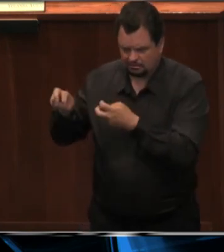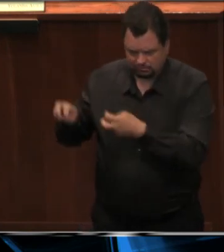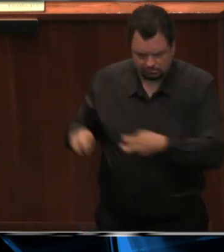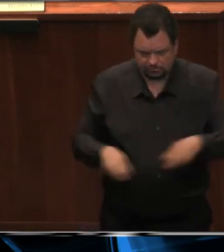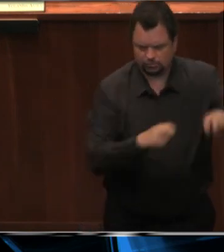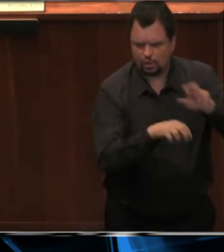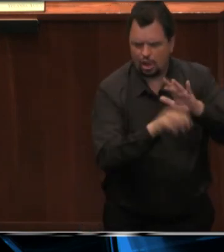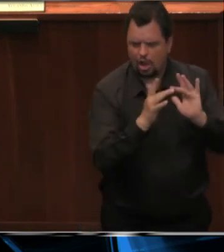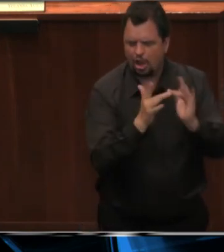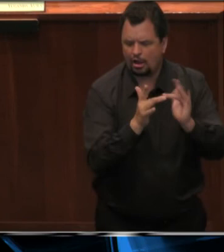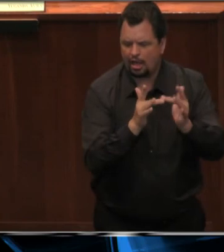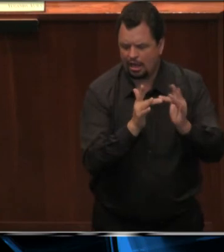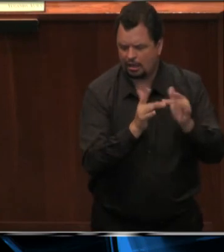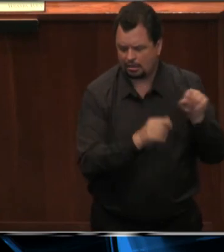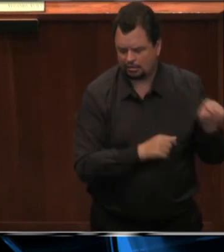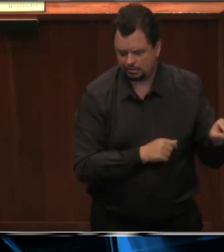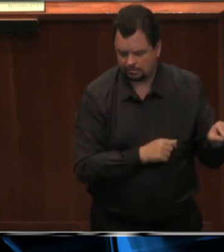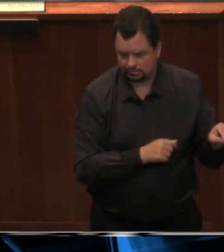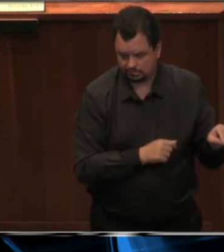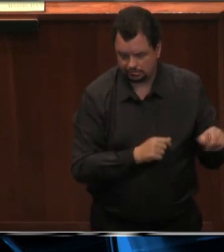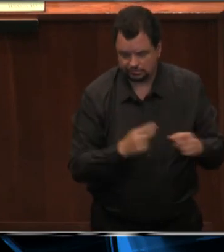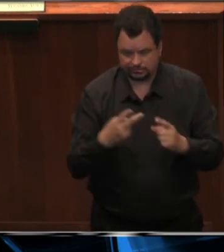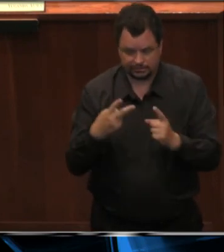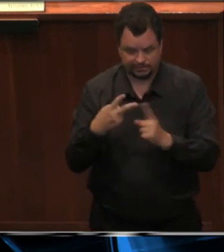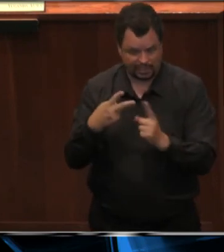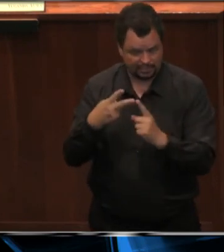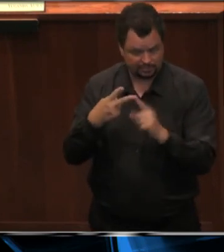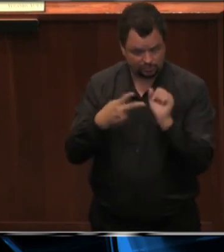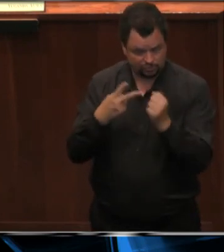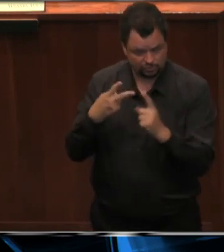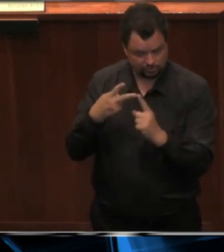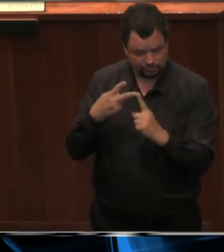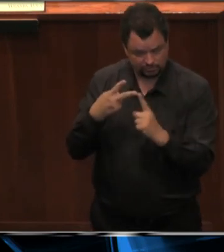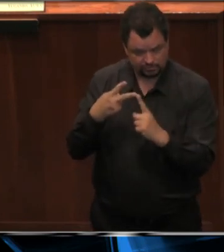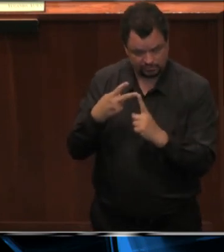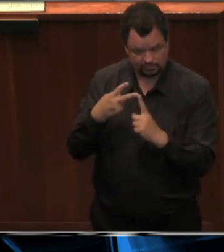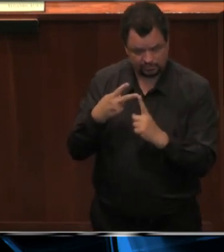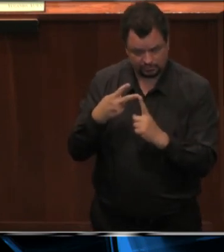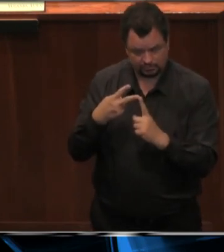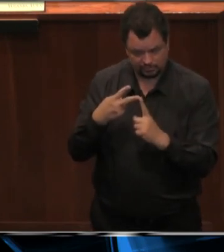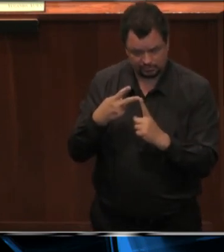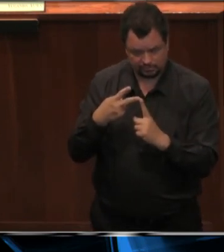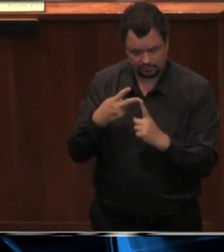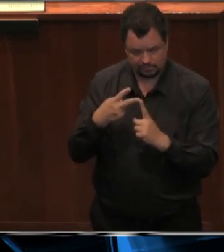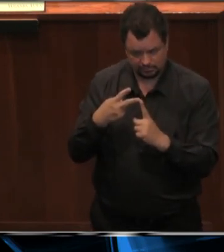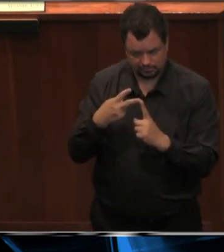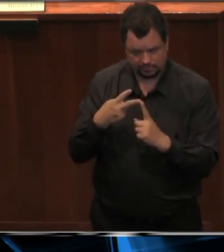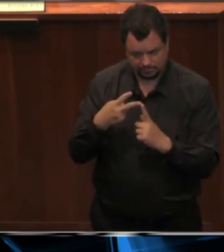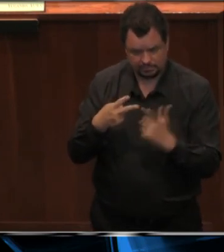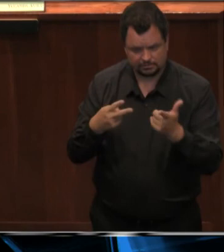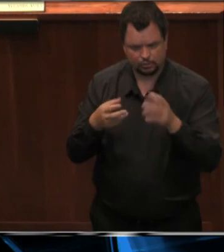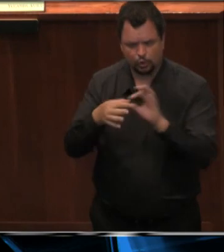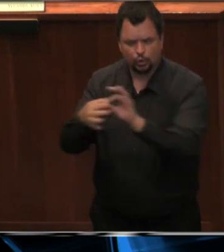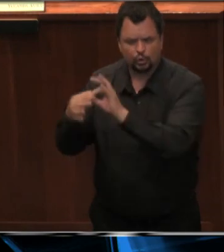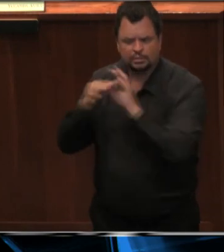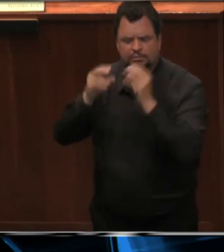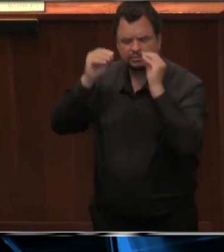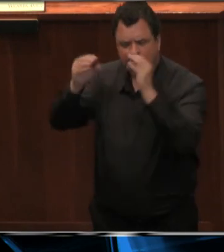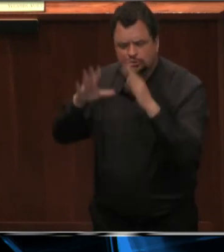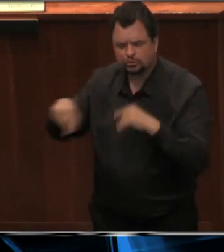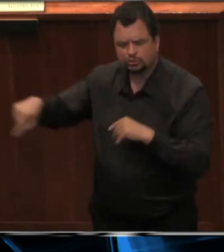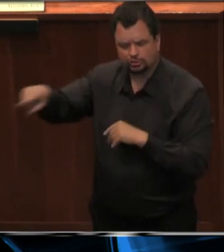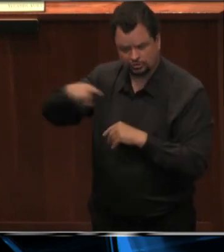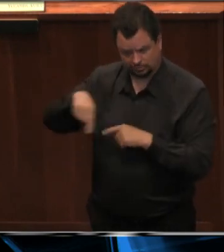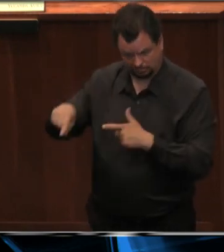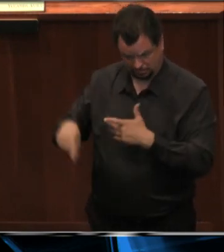The second situation, as you see with the unions showing up, is that if teachers are not willing to cause this spew of death and